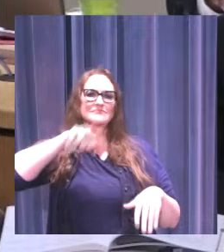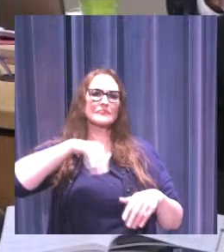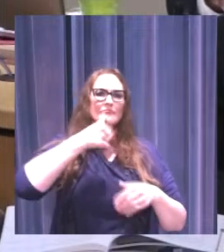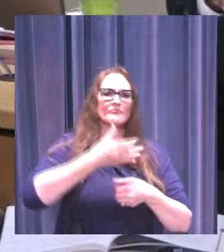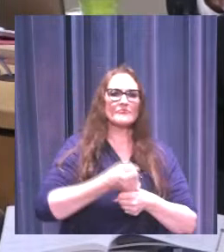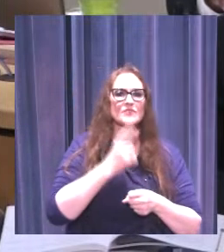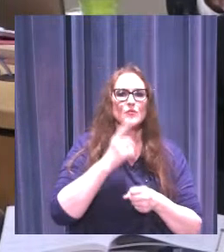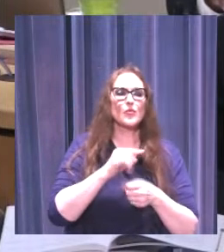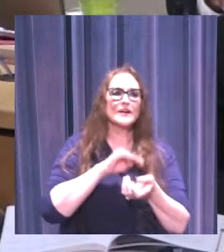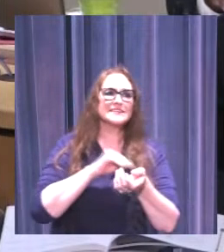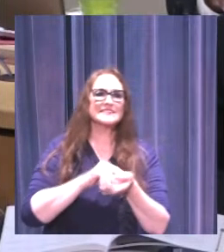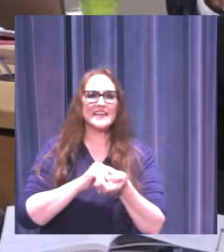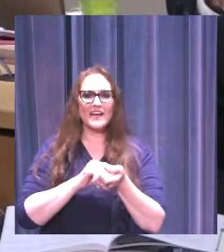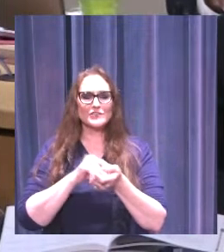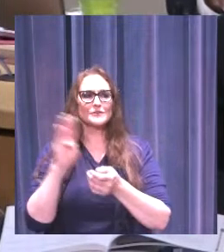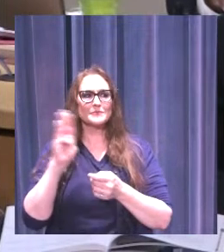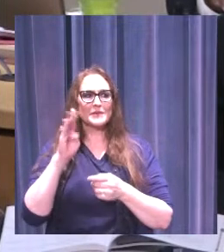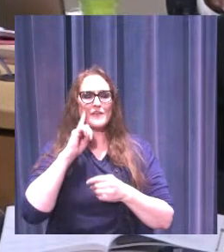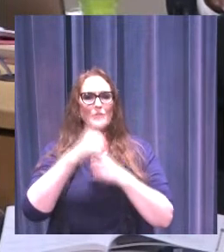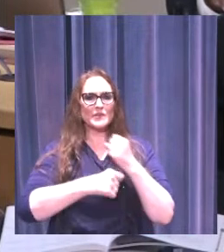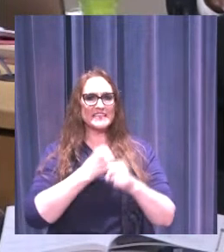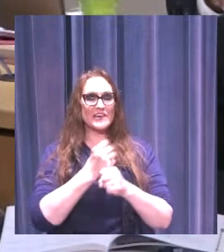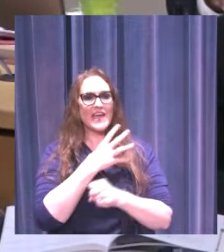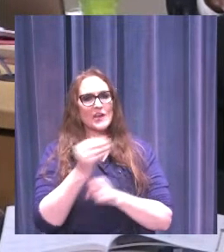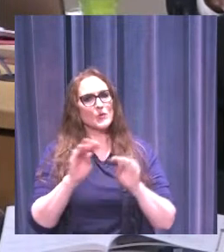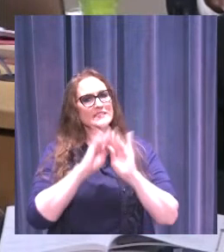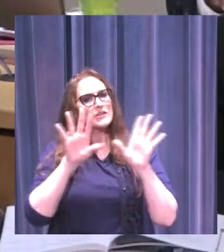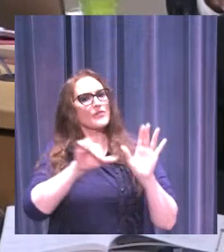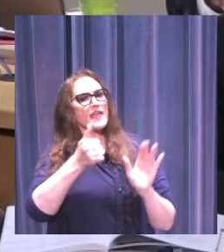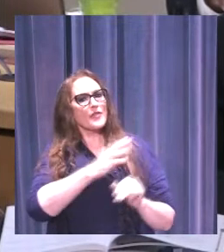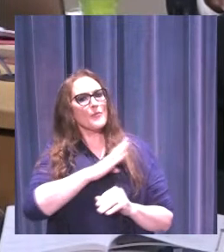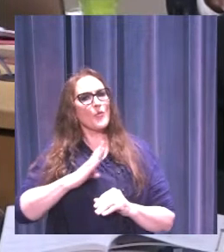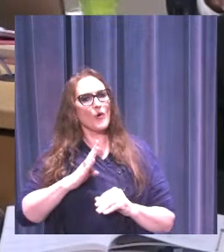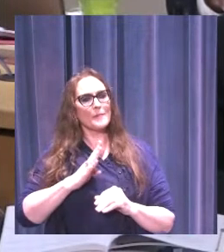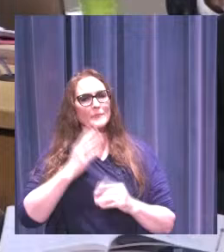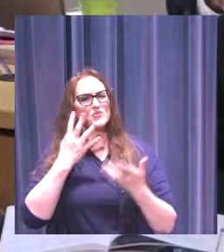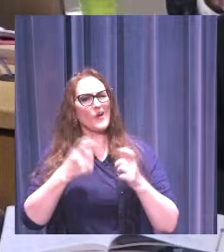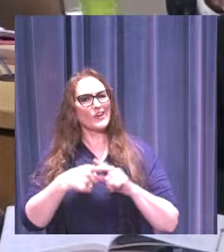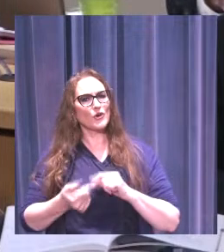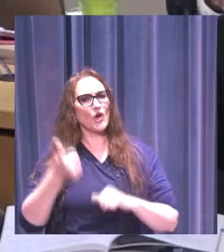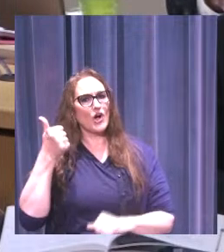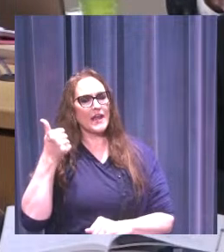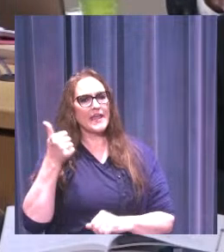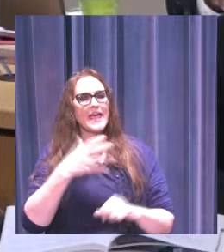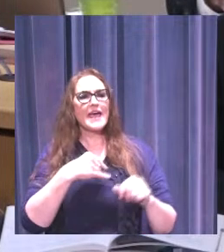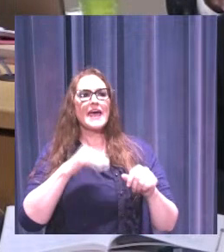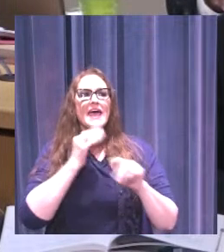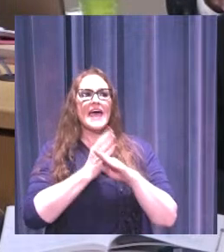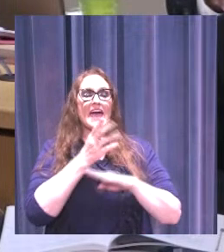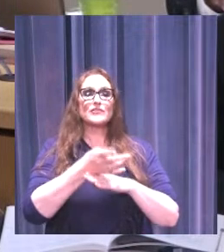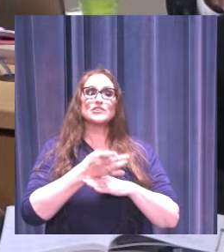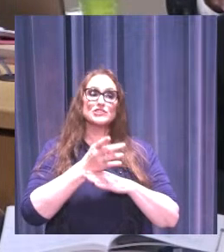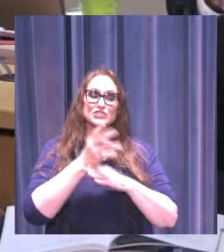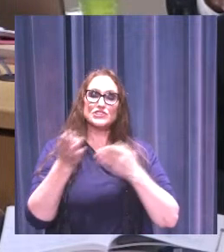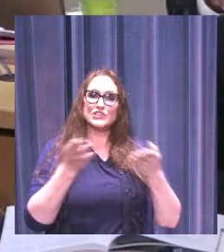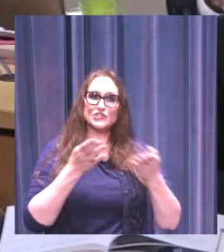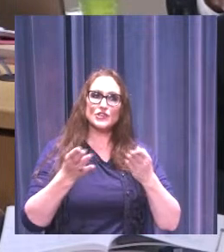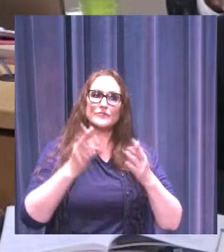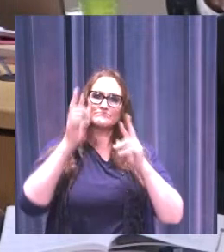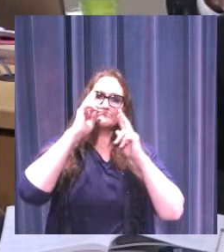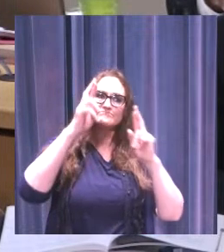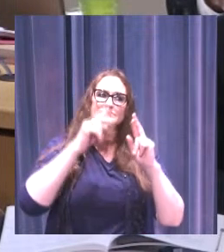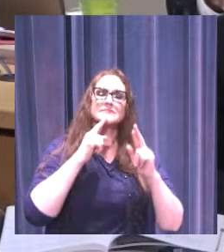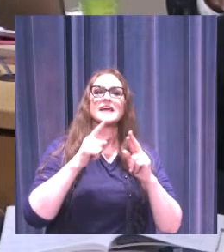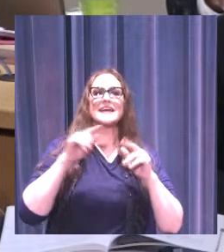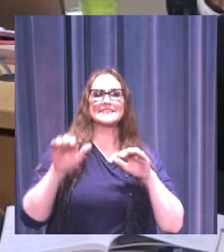Walker Graffia for a year. It was clear that the other board members wanted her gone. Now, after serving admirably as acting